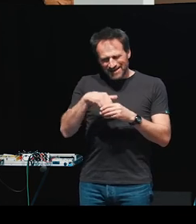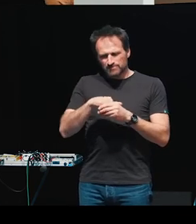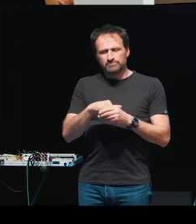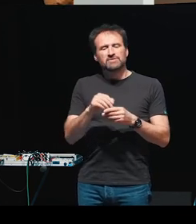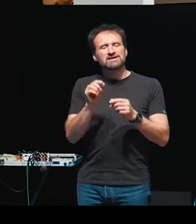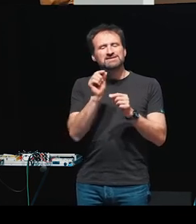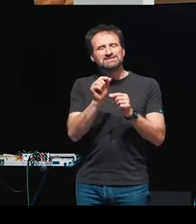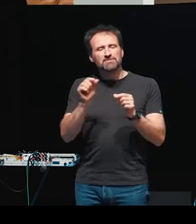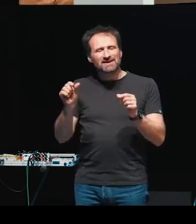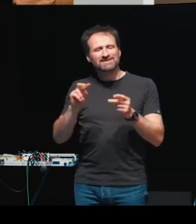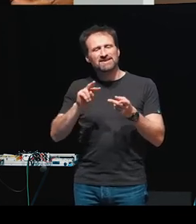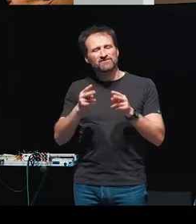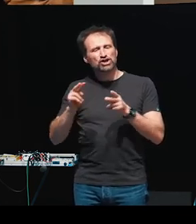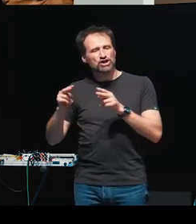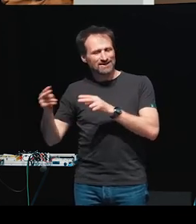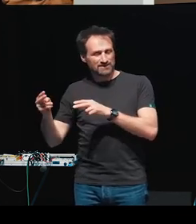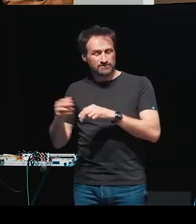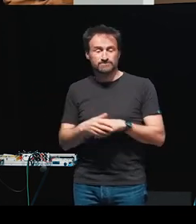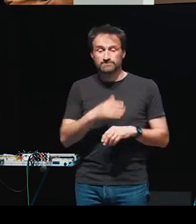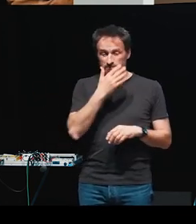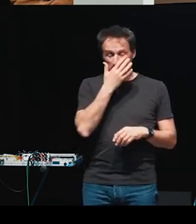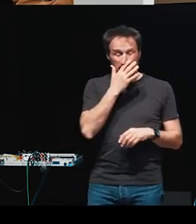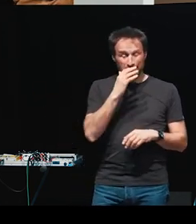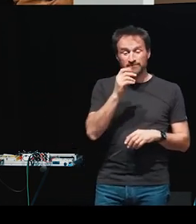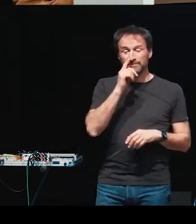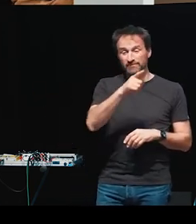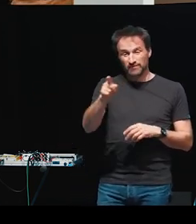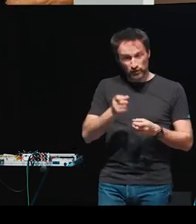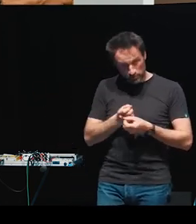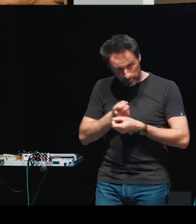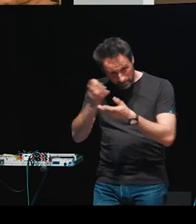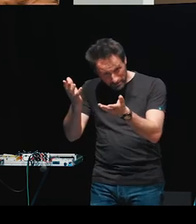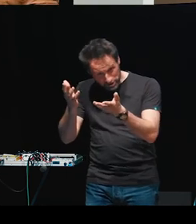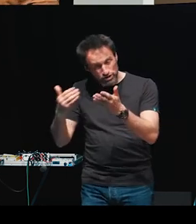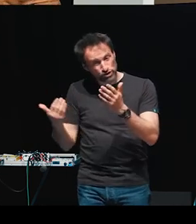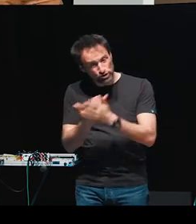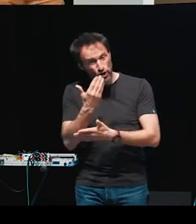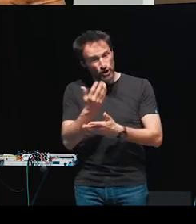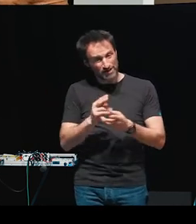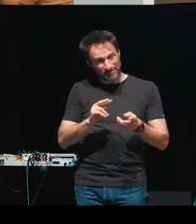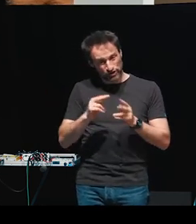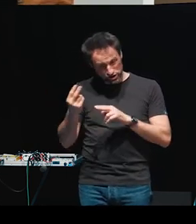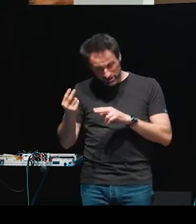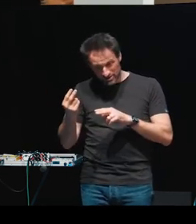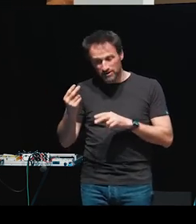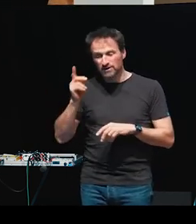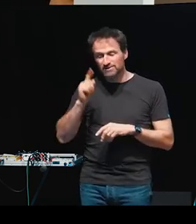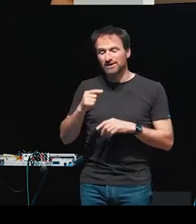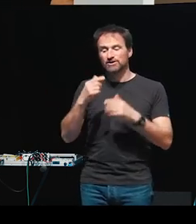semantic versioning. So when you're publishing a new package version, the compiler is going to check